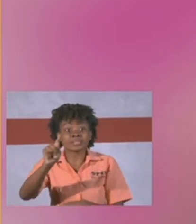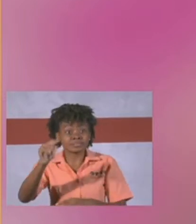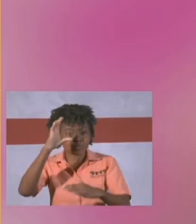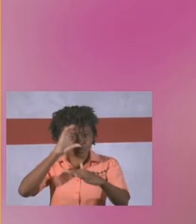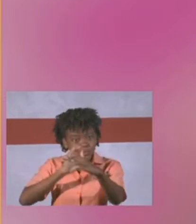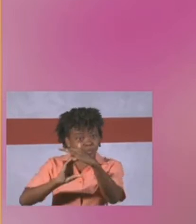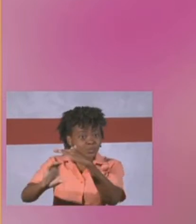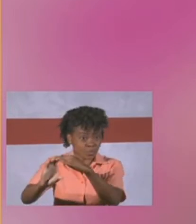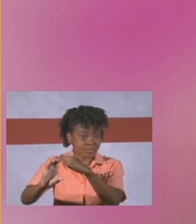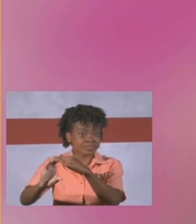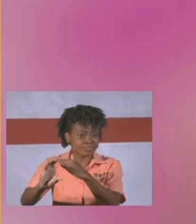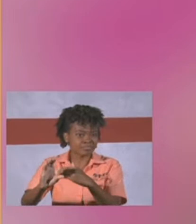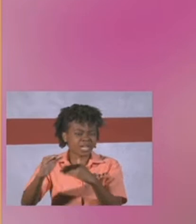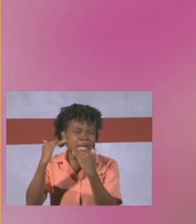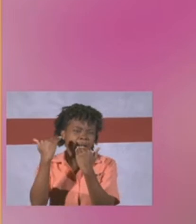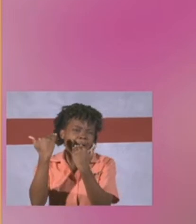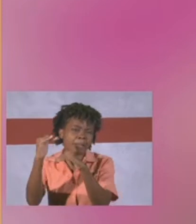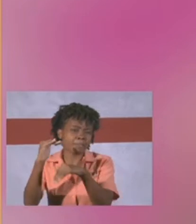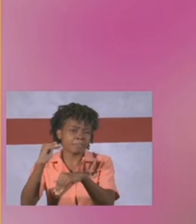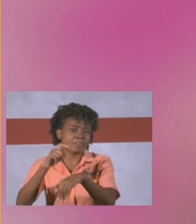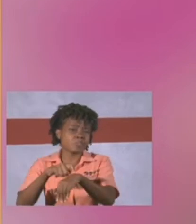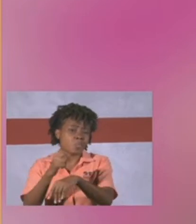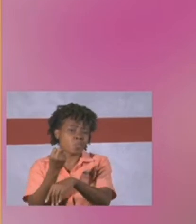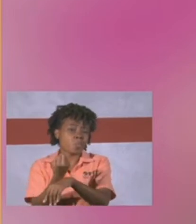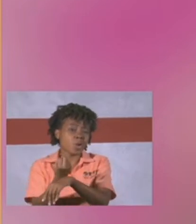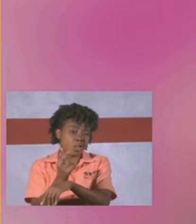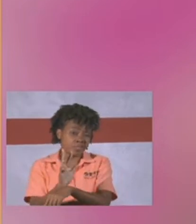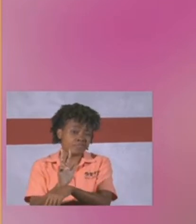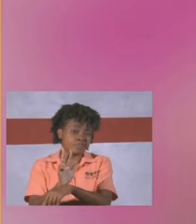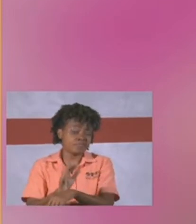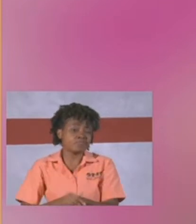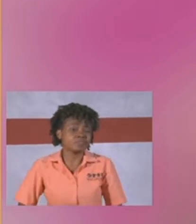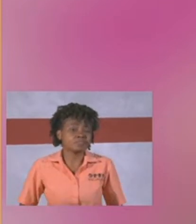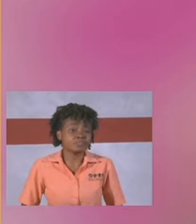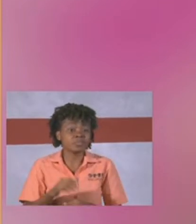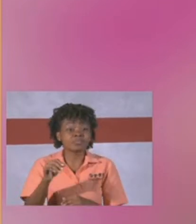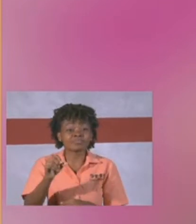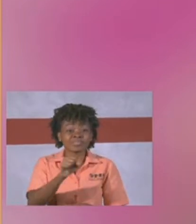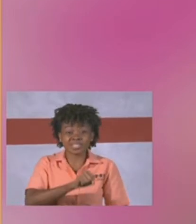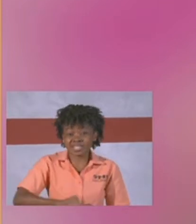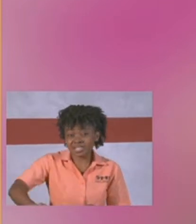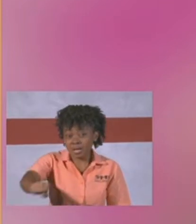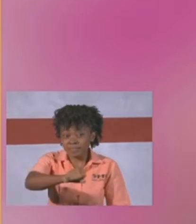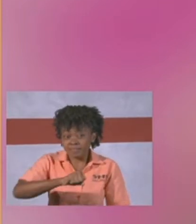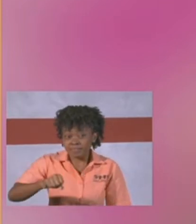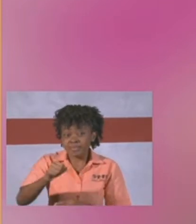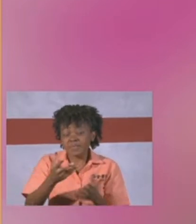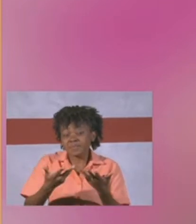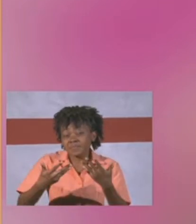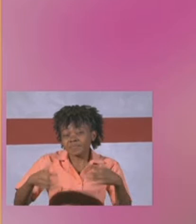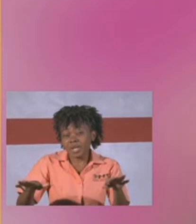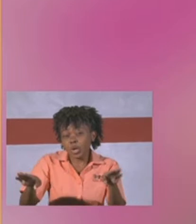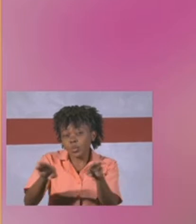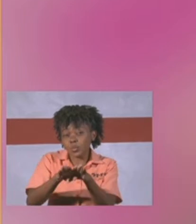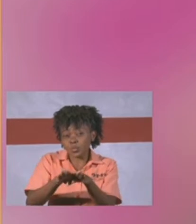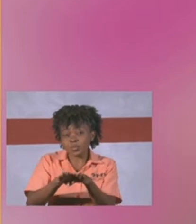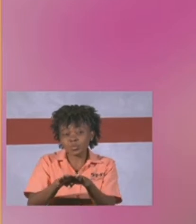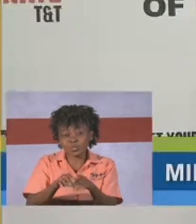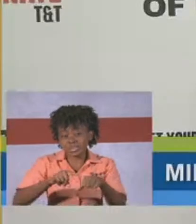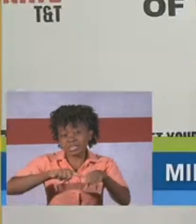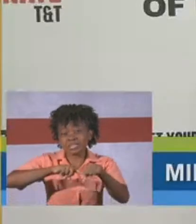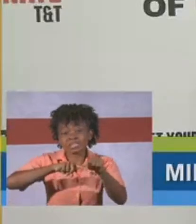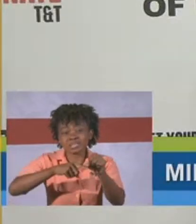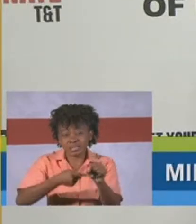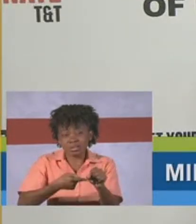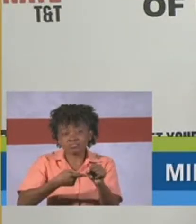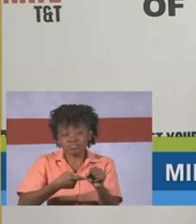until 3 p.m. And of course, the paddock would have closed its operations this morning as we started the conference. So